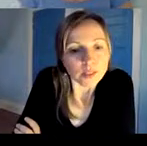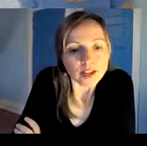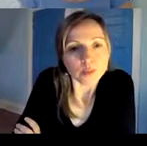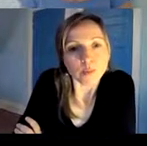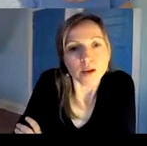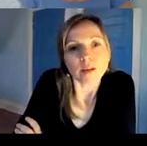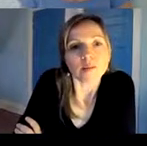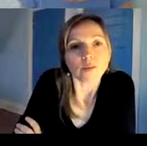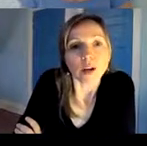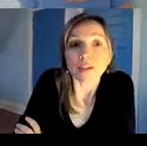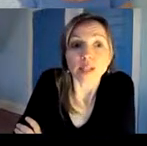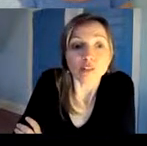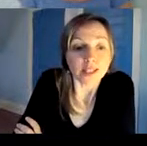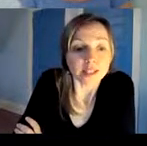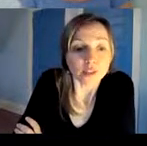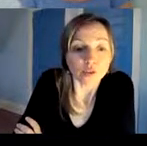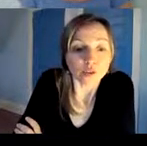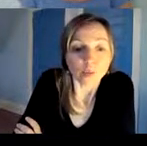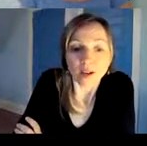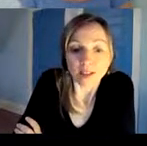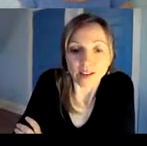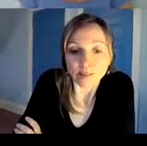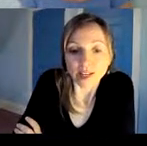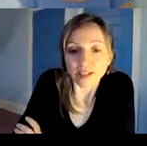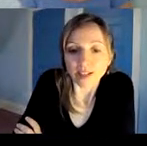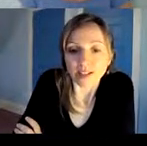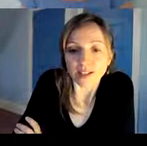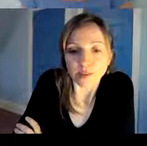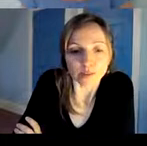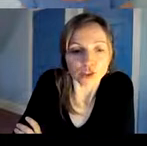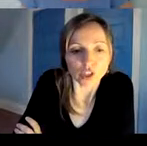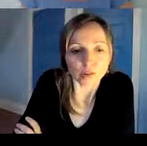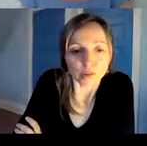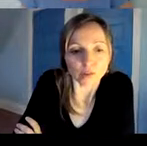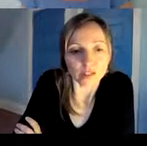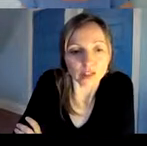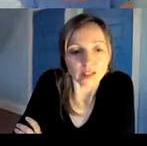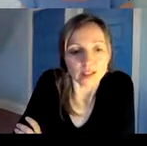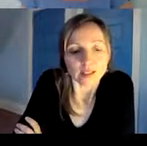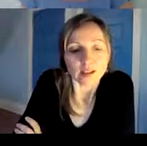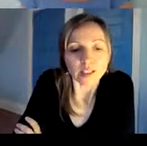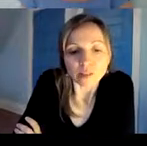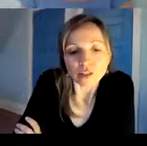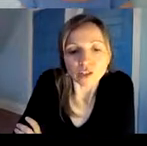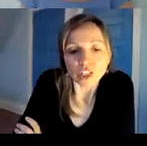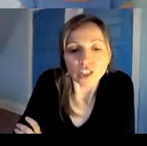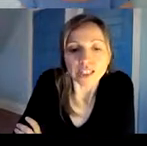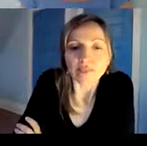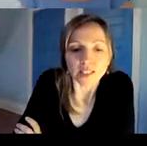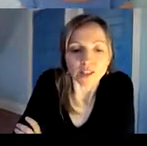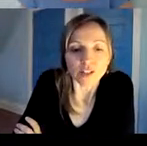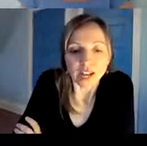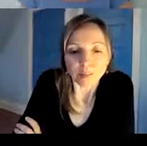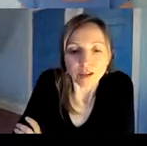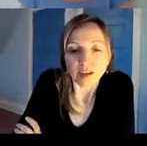And besides crowding out native plants, they also degrade wildlife habitat, and I have an example to share with you. Garlic mustard changes